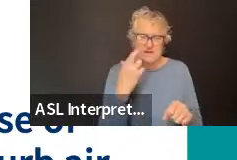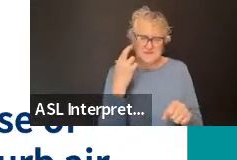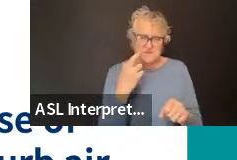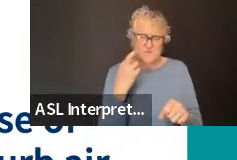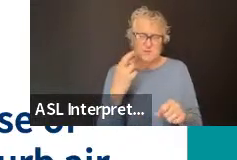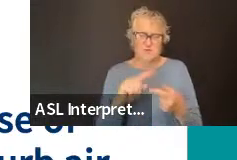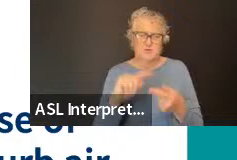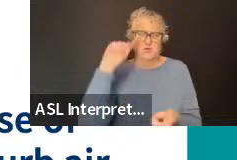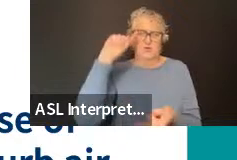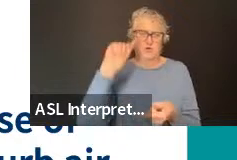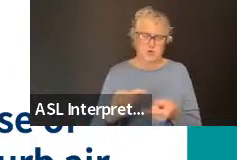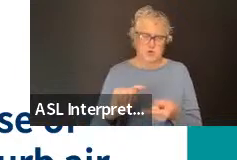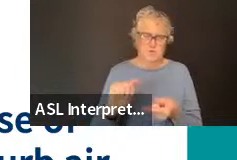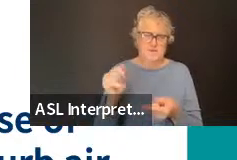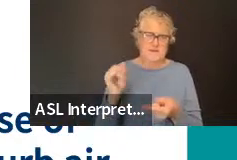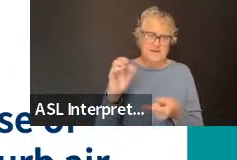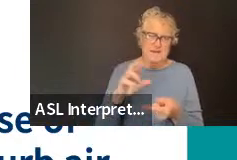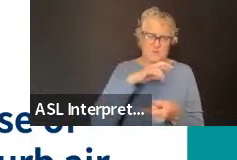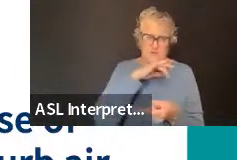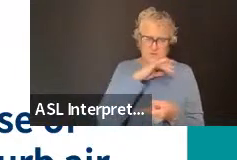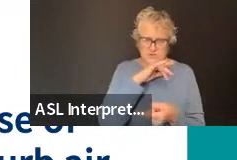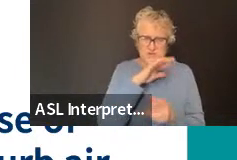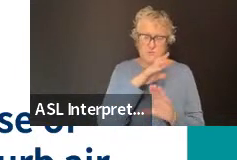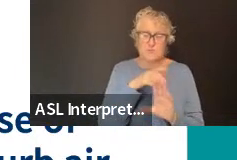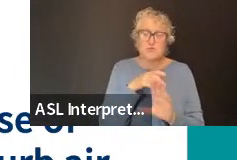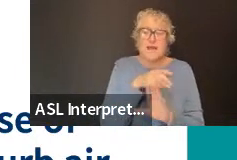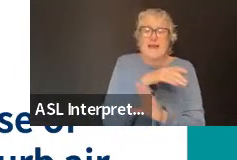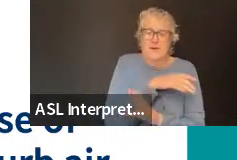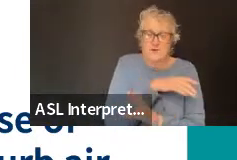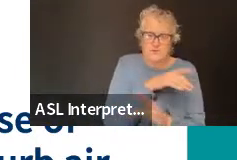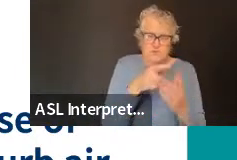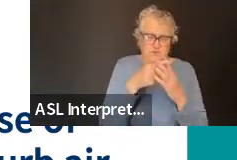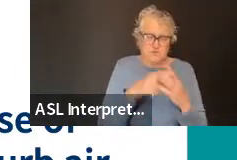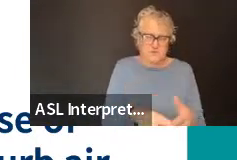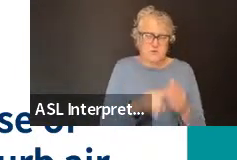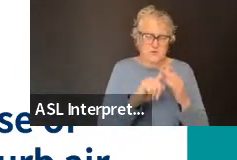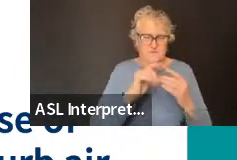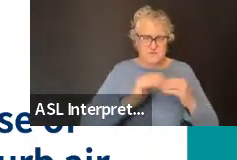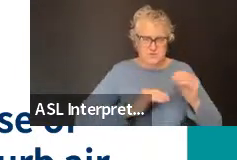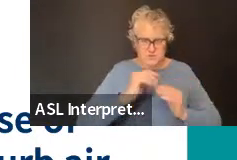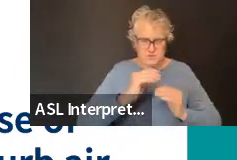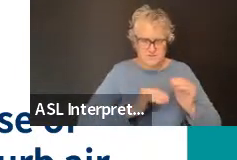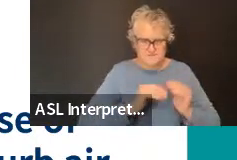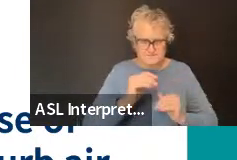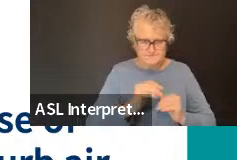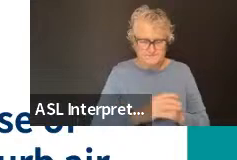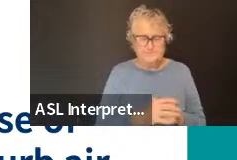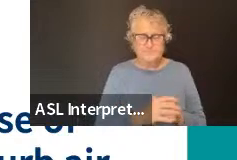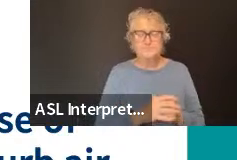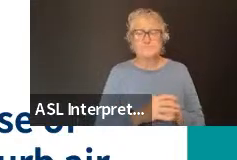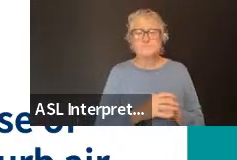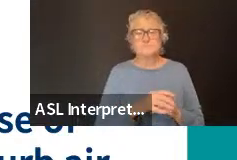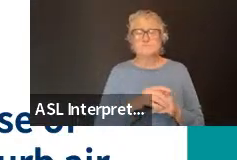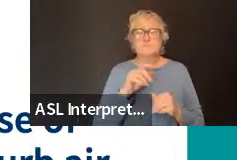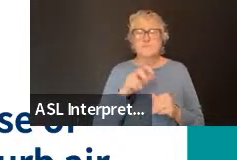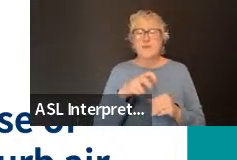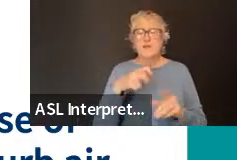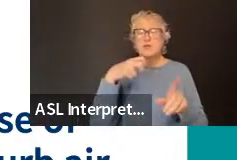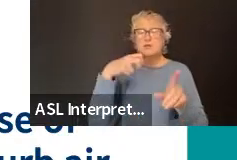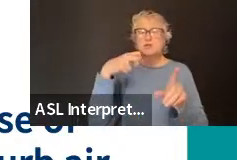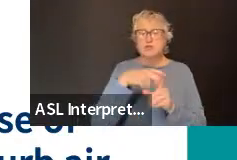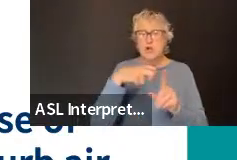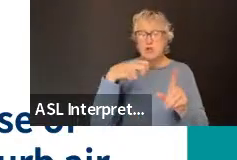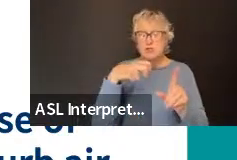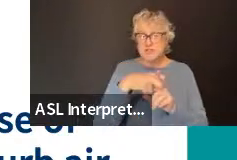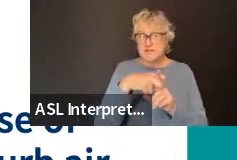the construction zone for contractor use to meet EV requirements. These charging stations are to be placed so that they